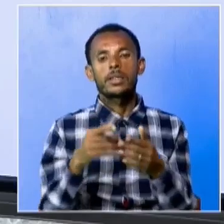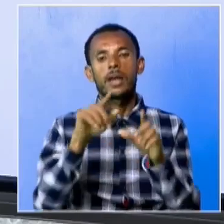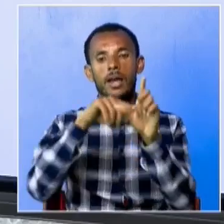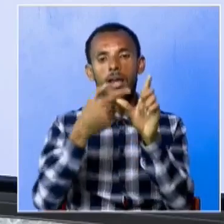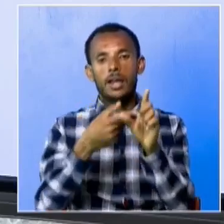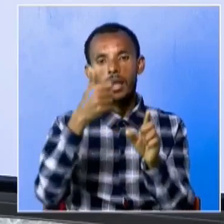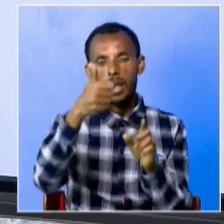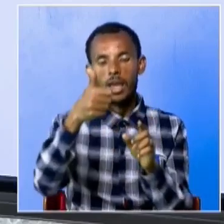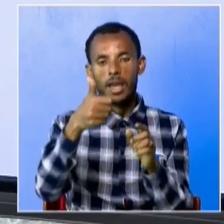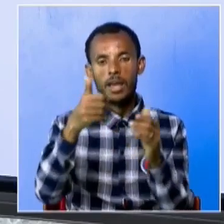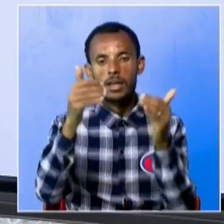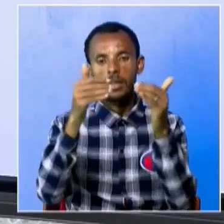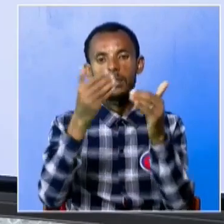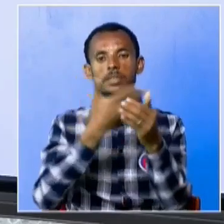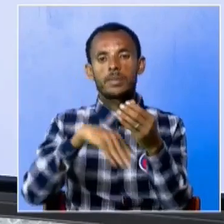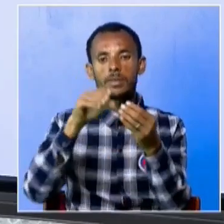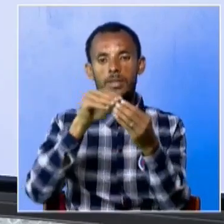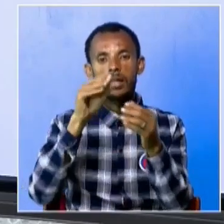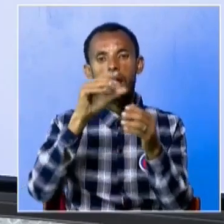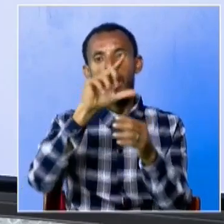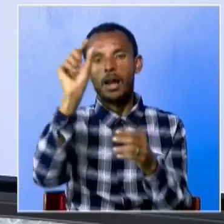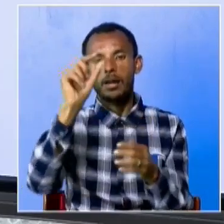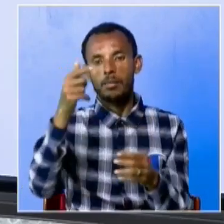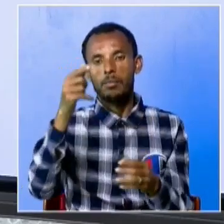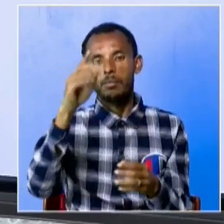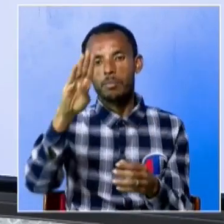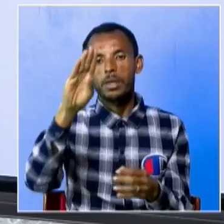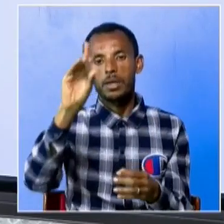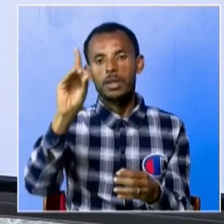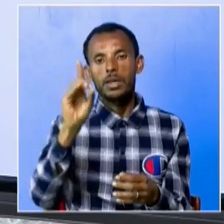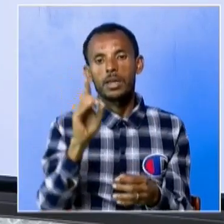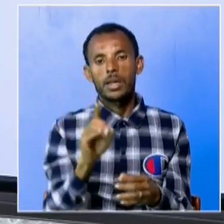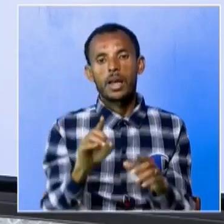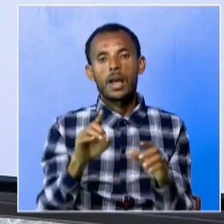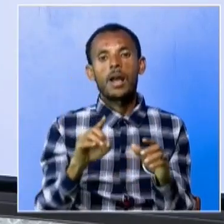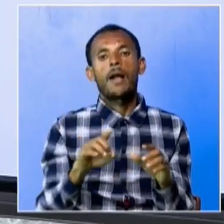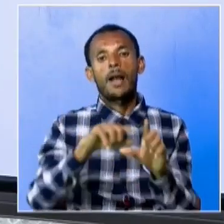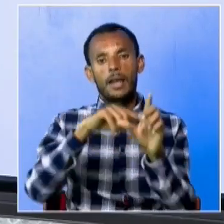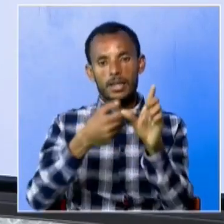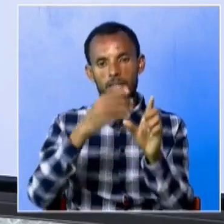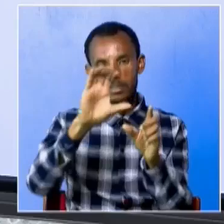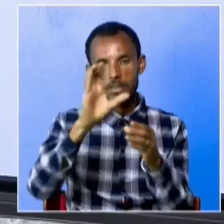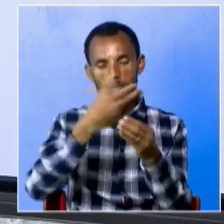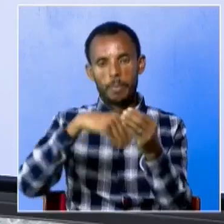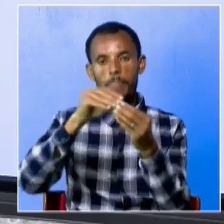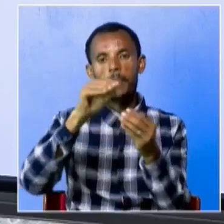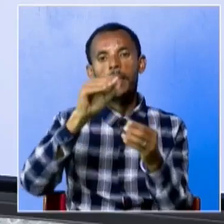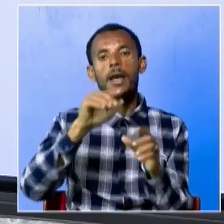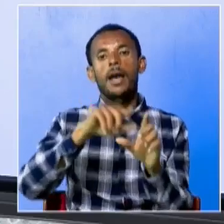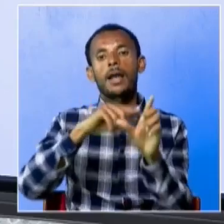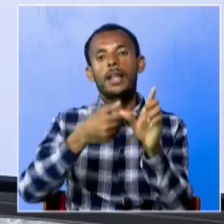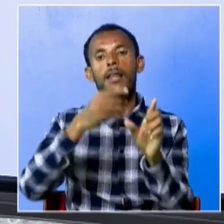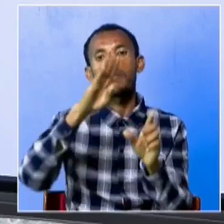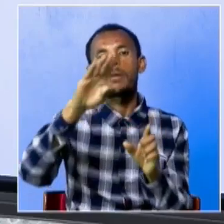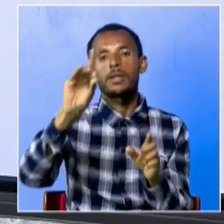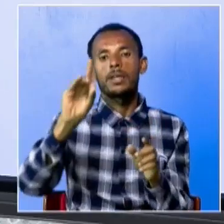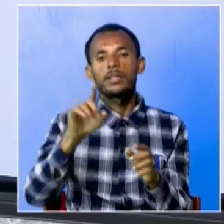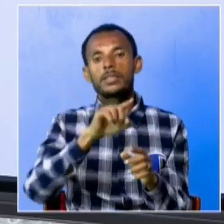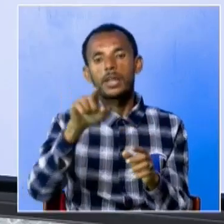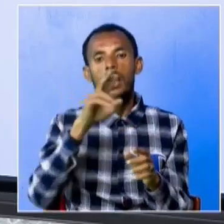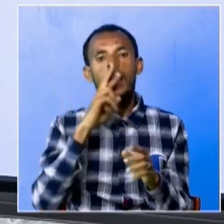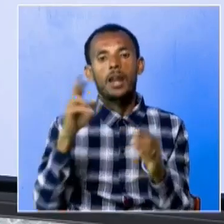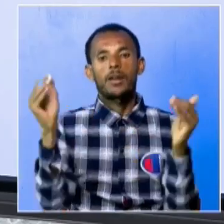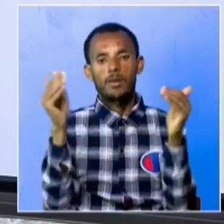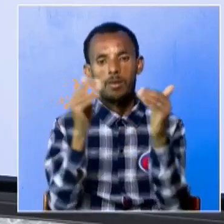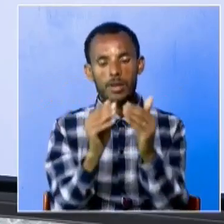A is subtended by arc BD, and angle C is also subtended by arc BD, so they are